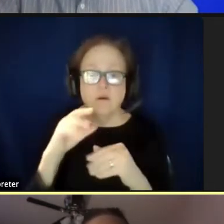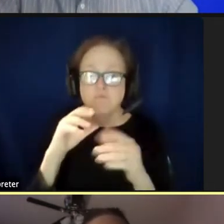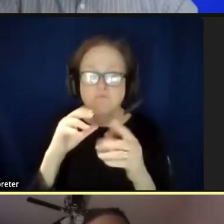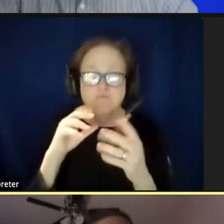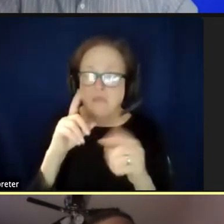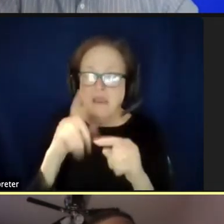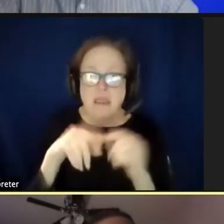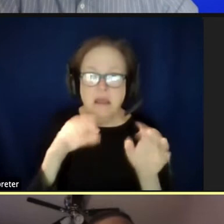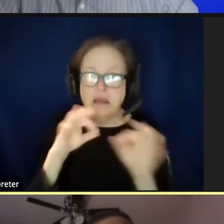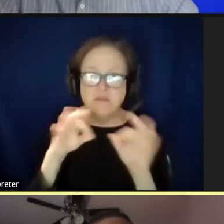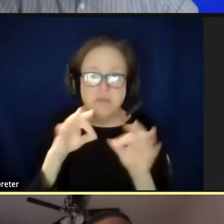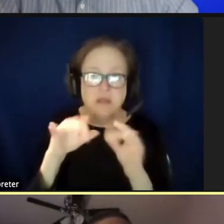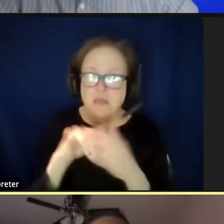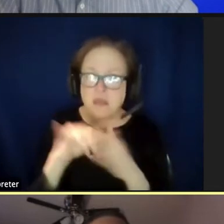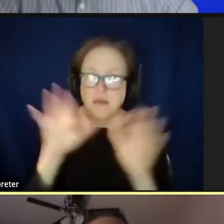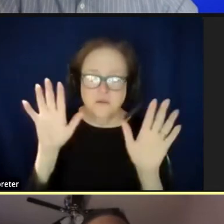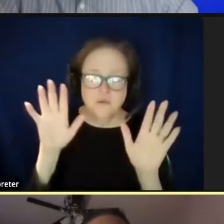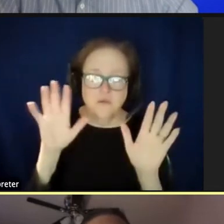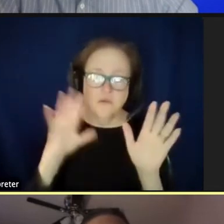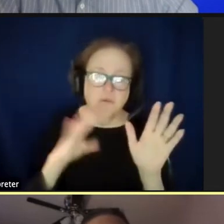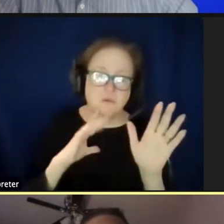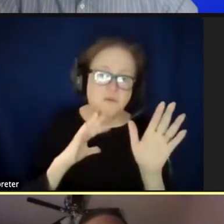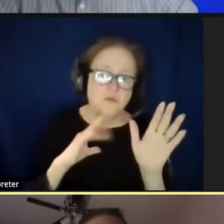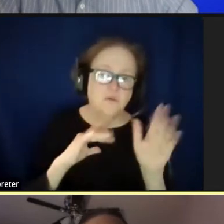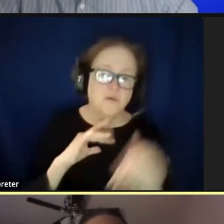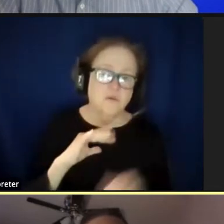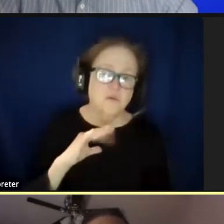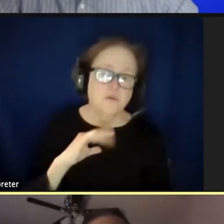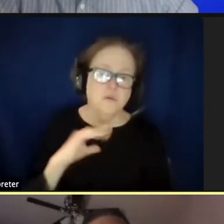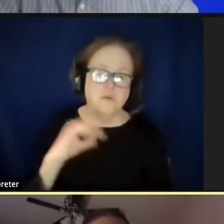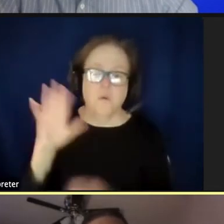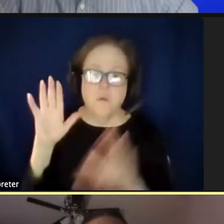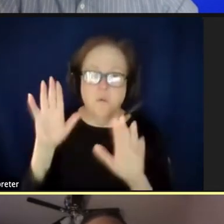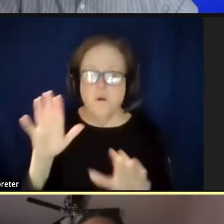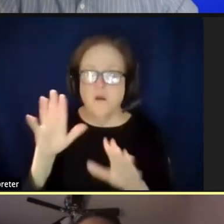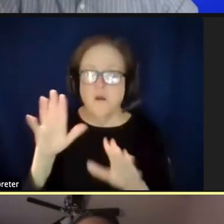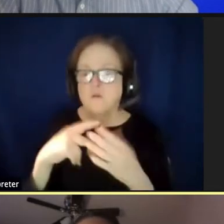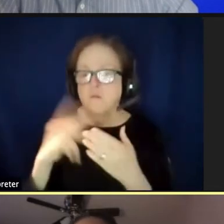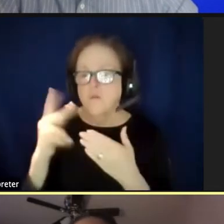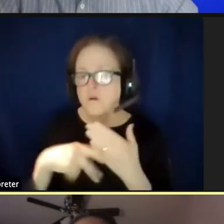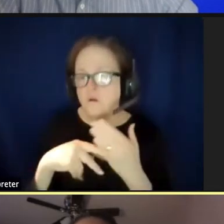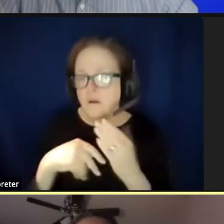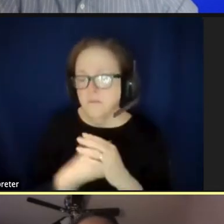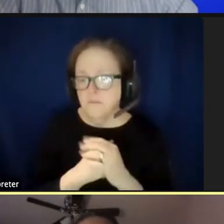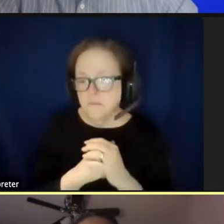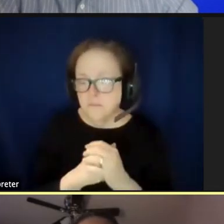explain that. It's just a wonderful program in general to have on your side.